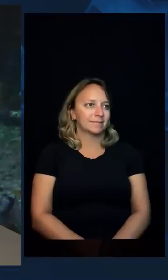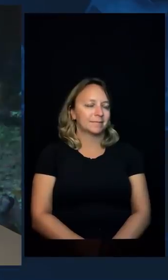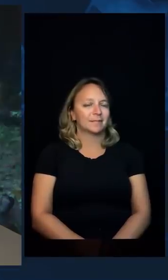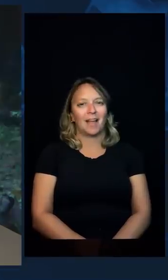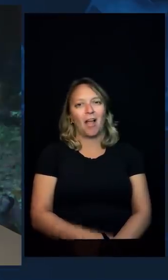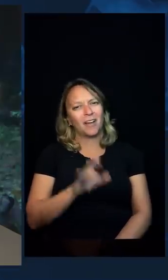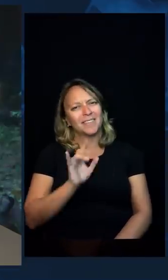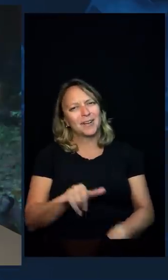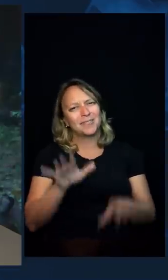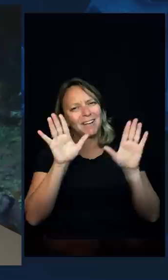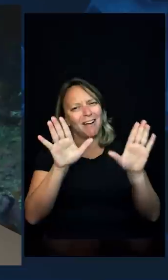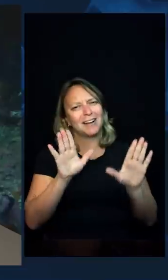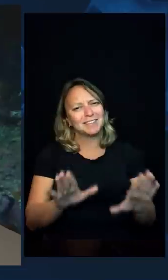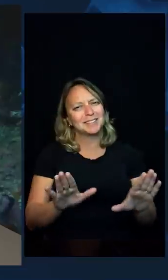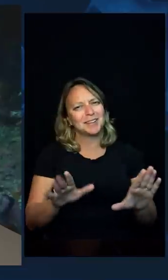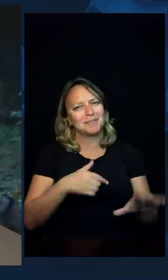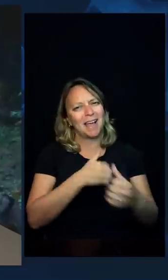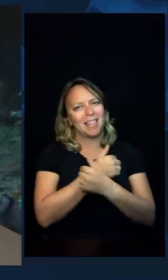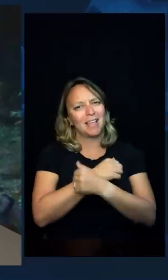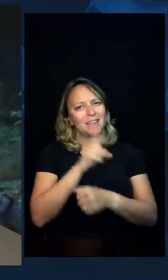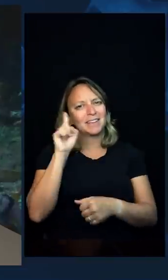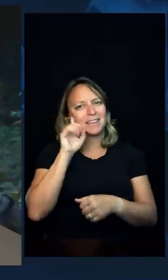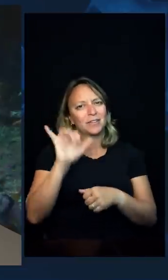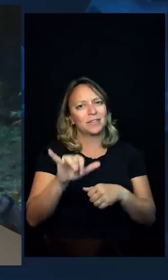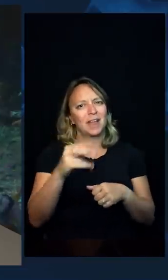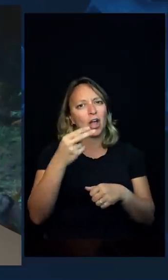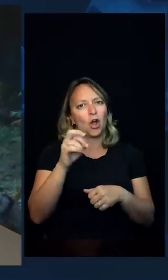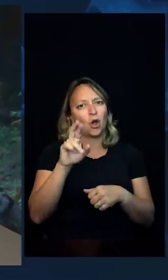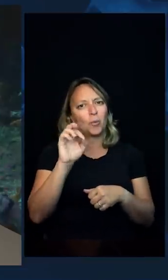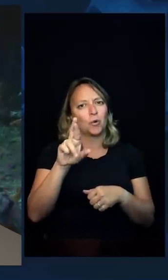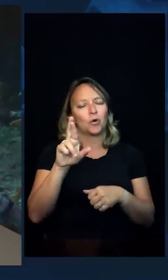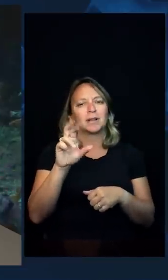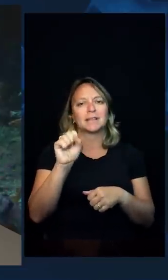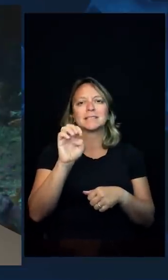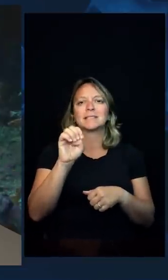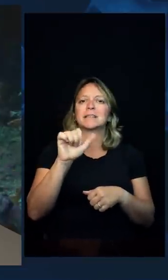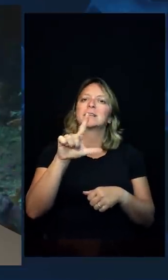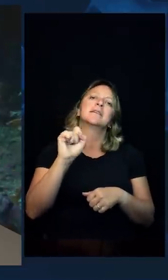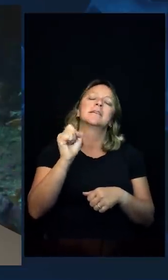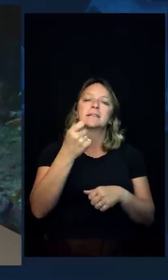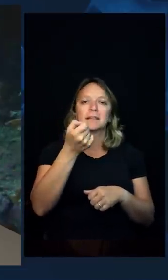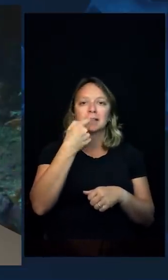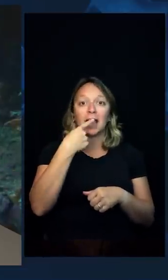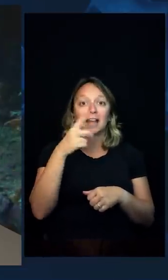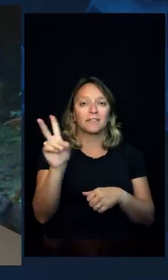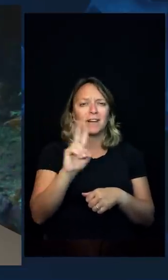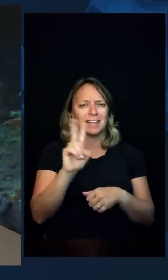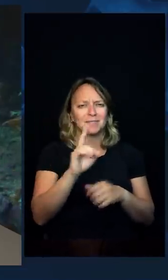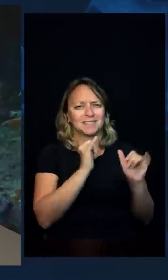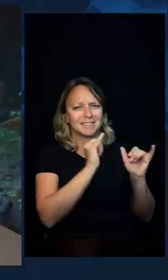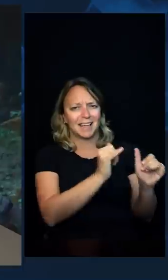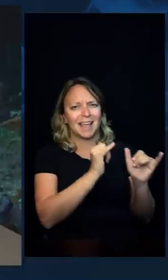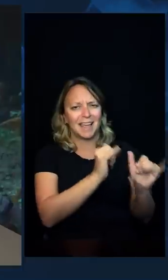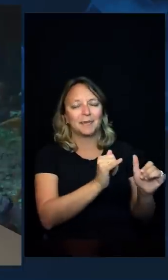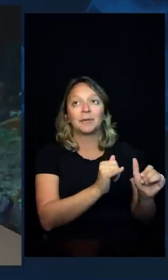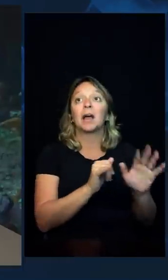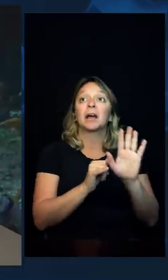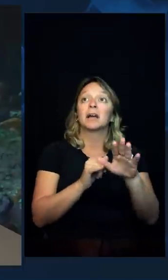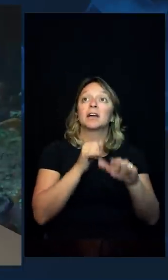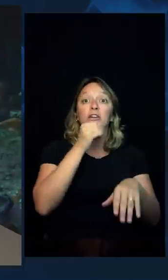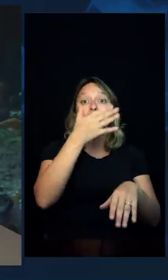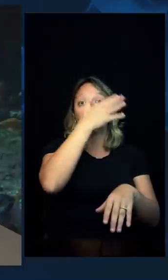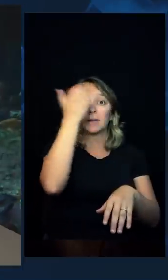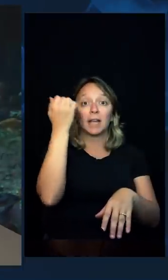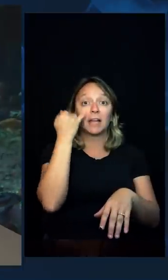That was awesome. I love to hear that harbor seals take vitamins just like me. And don't forget, if you have questions, put them